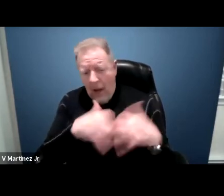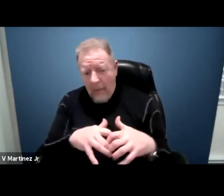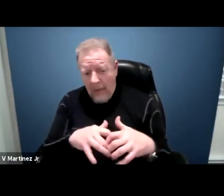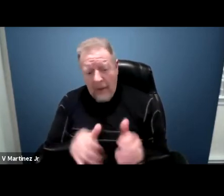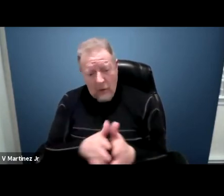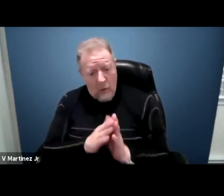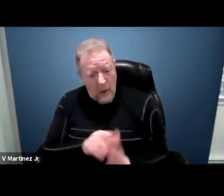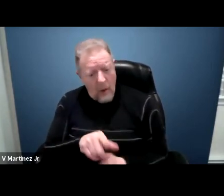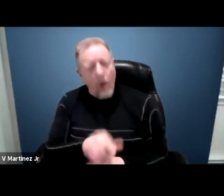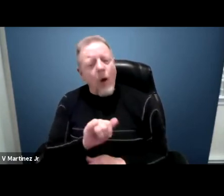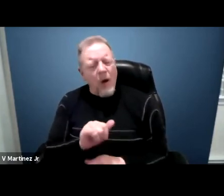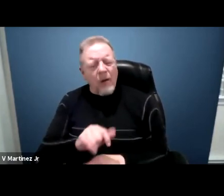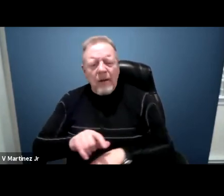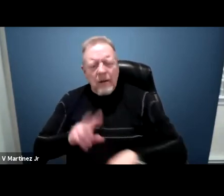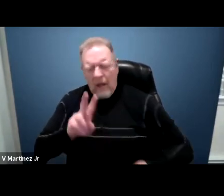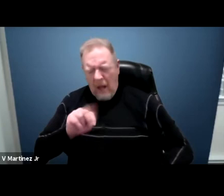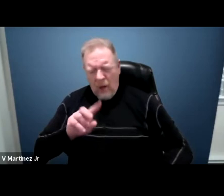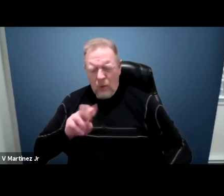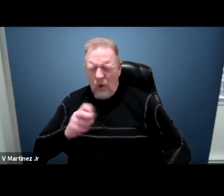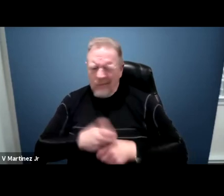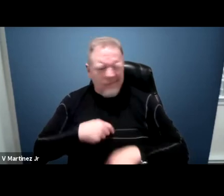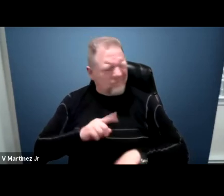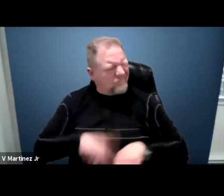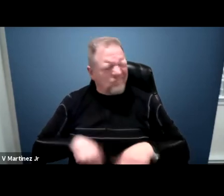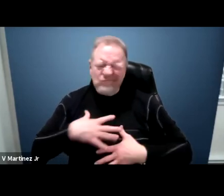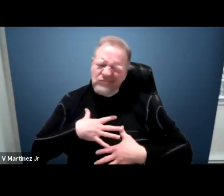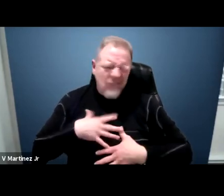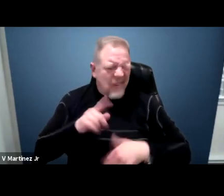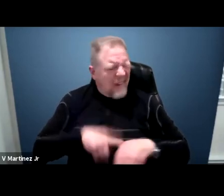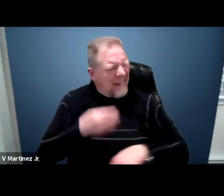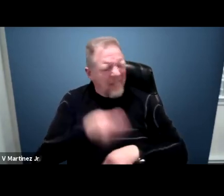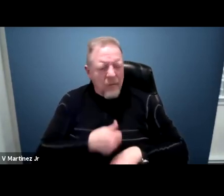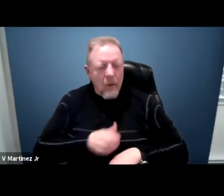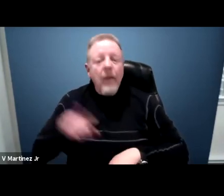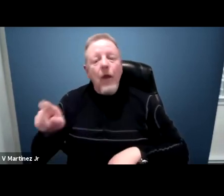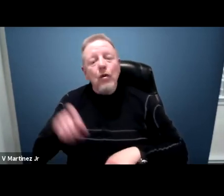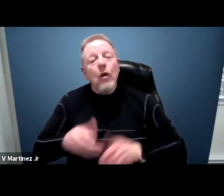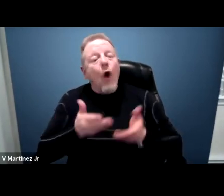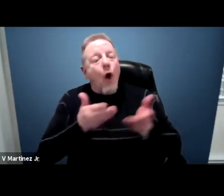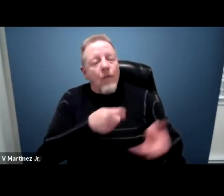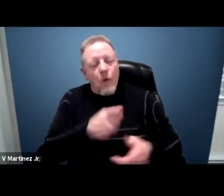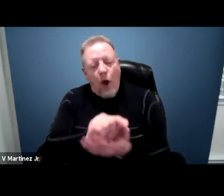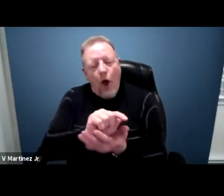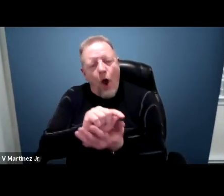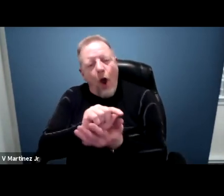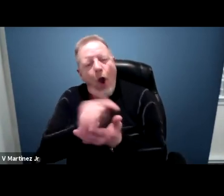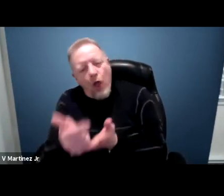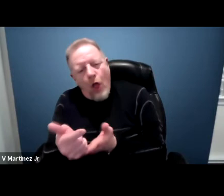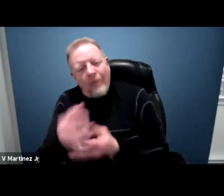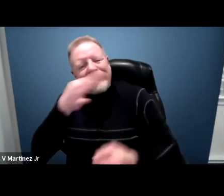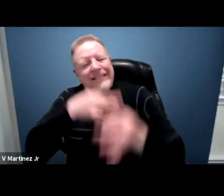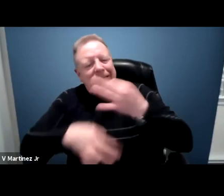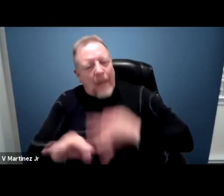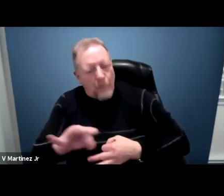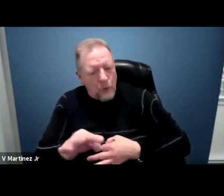requested is an undue hardship, what they should do at that point is they should offer an alternative accommodation that wouldn't